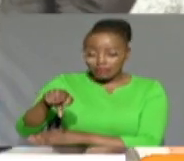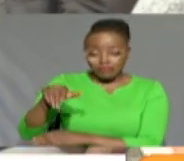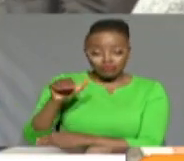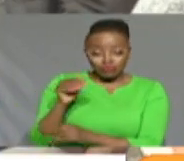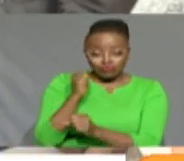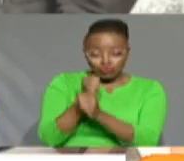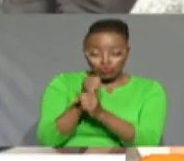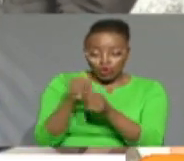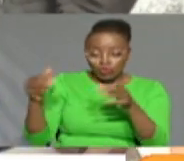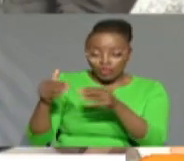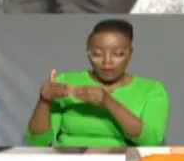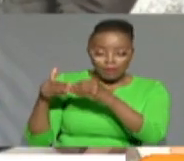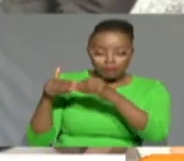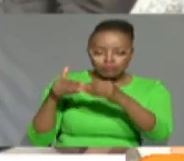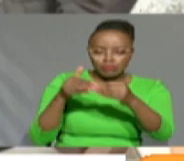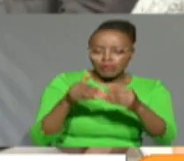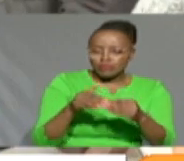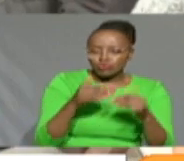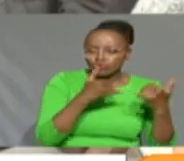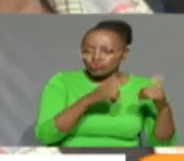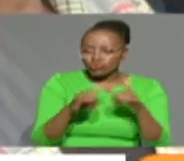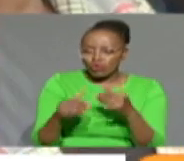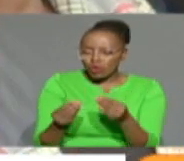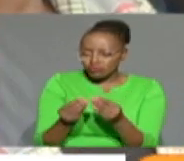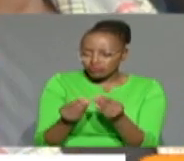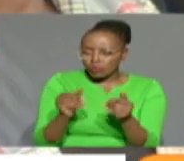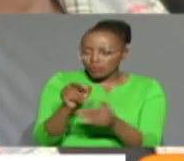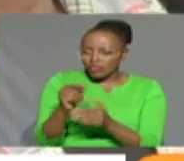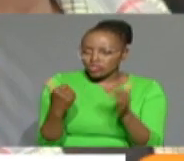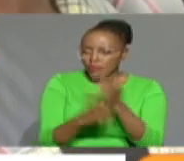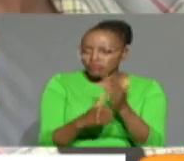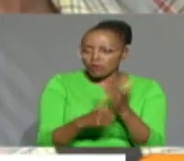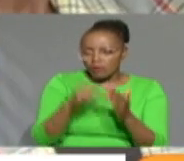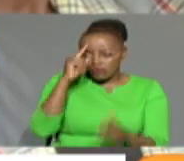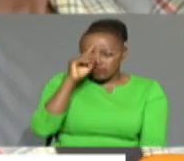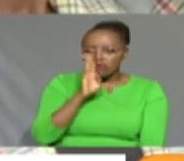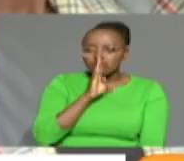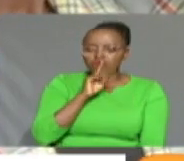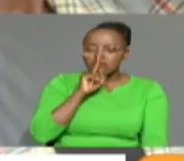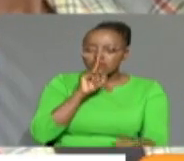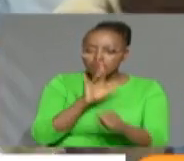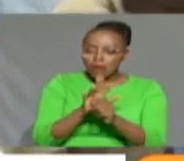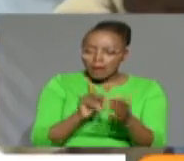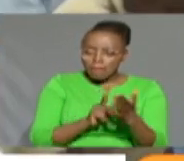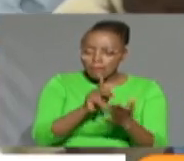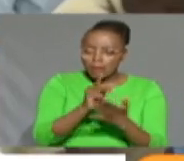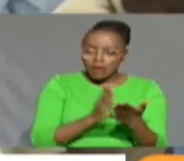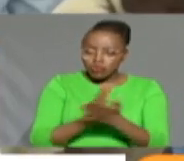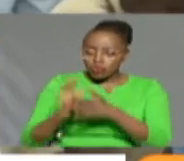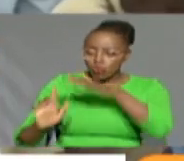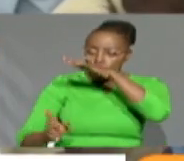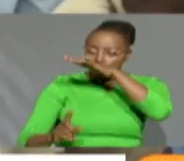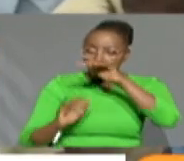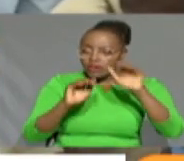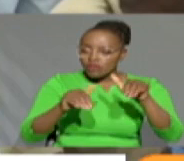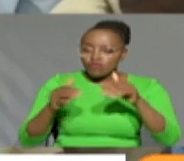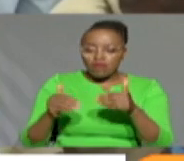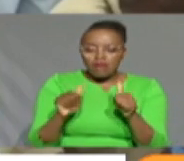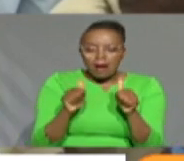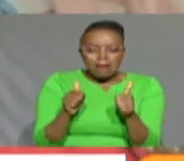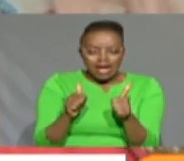with the company's leadership to see to the settling of the debt, whose promise of payment by the Ministry of Agriculture is yet